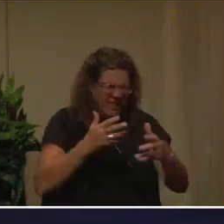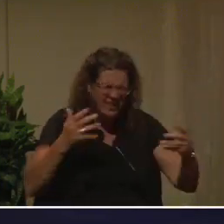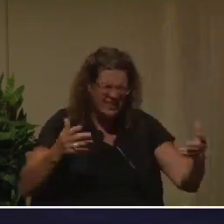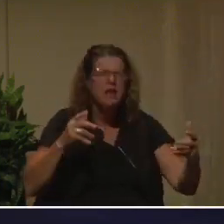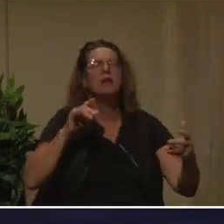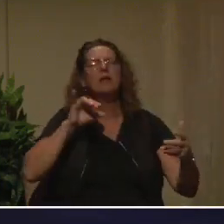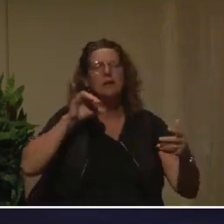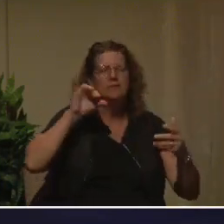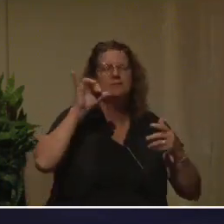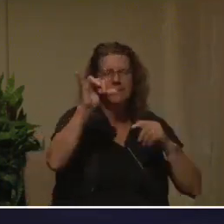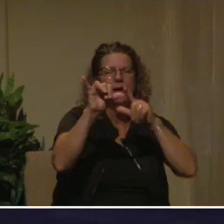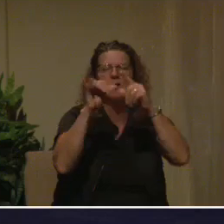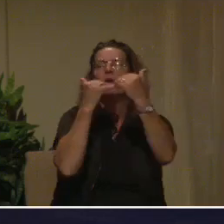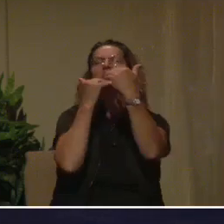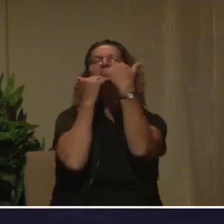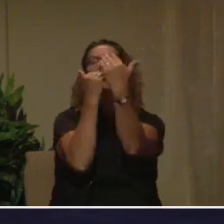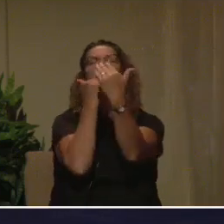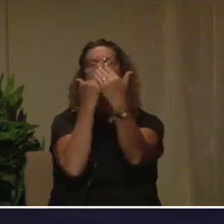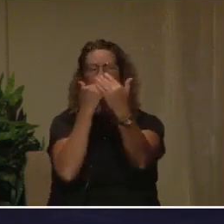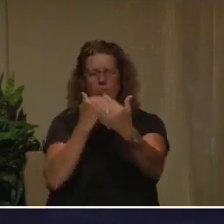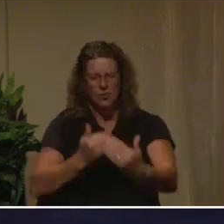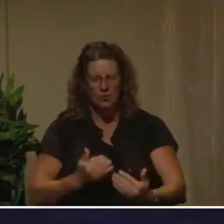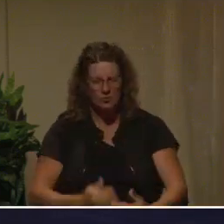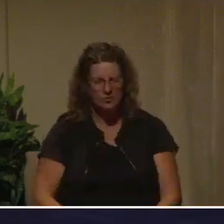Lord, we were lost.